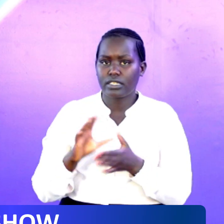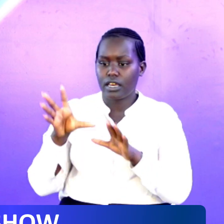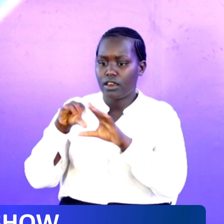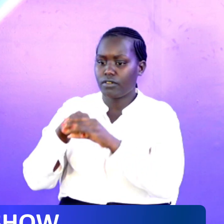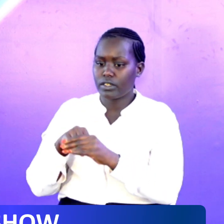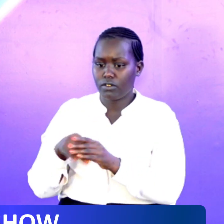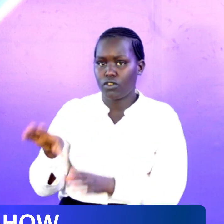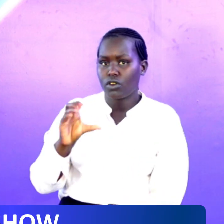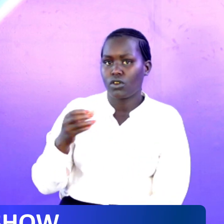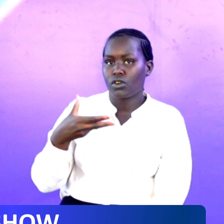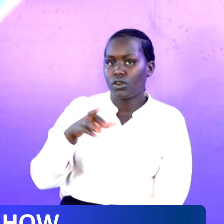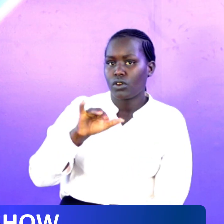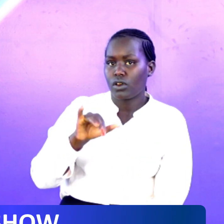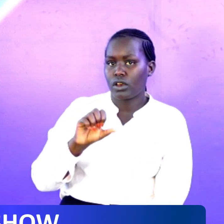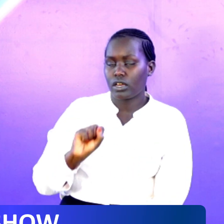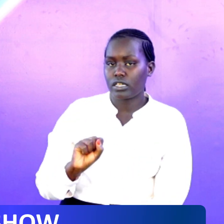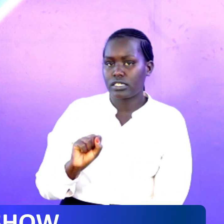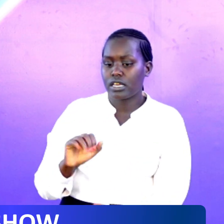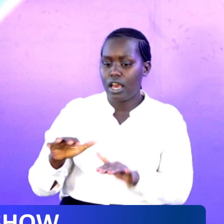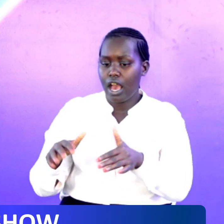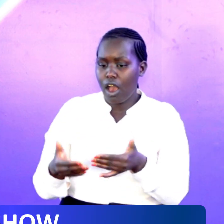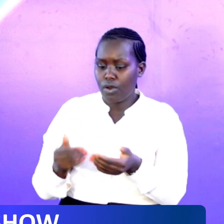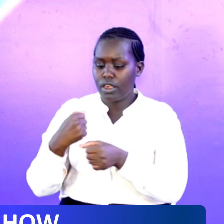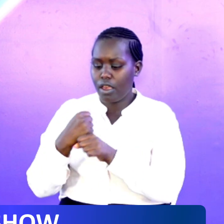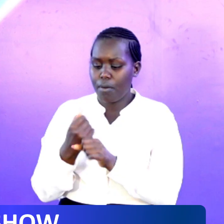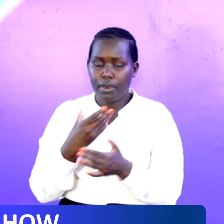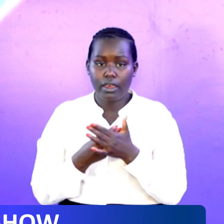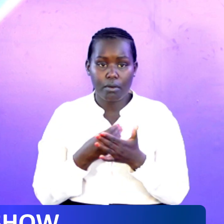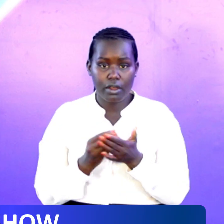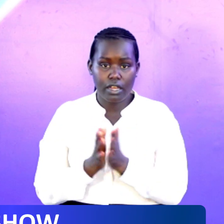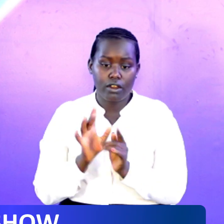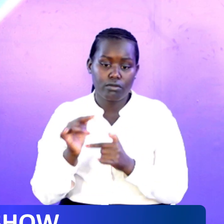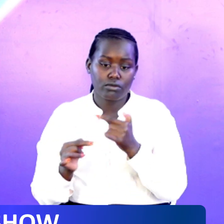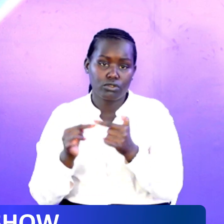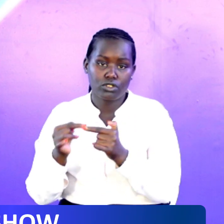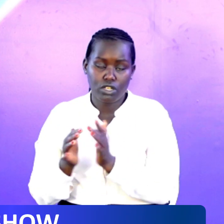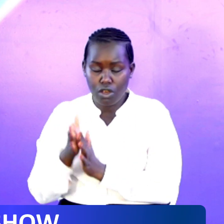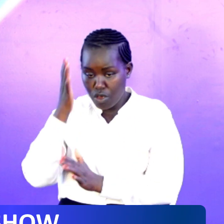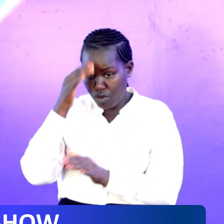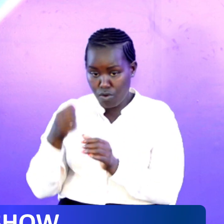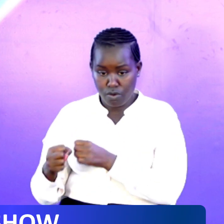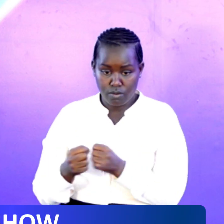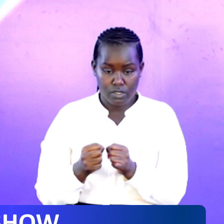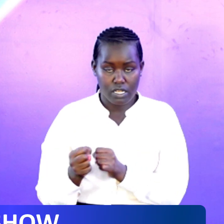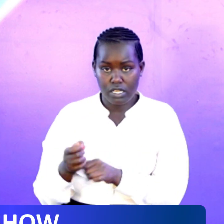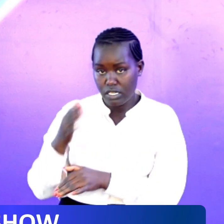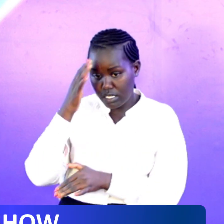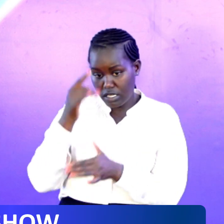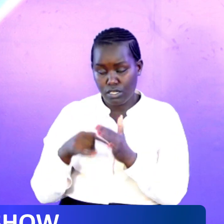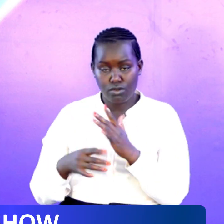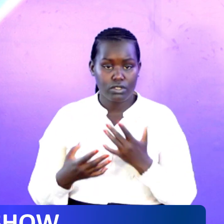to Chris Kirubi, isn't it? How did they make money on Two Rivers? Do you know the strategy? The strategy is run Two Rivers.